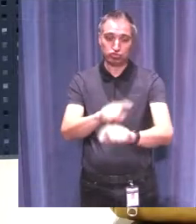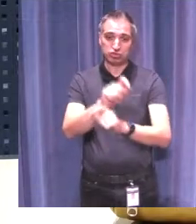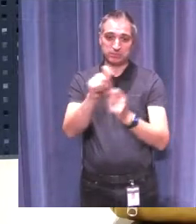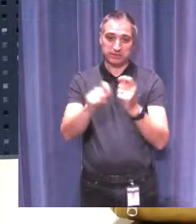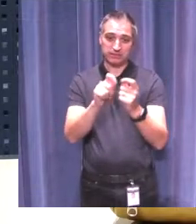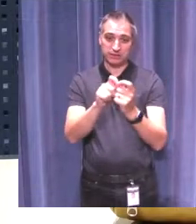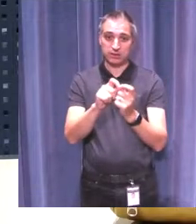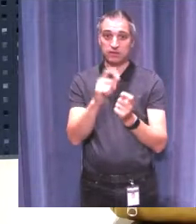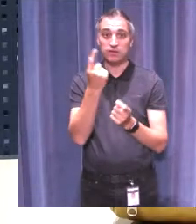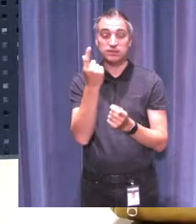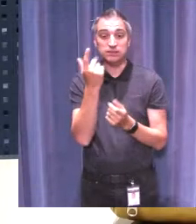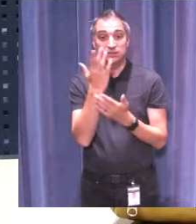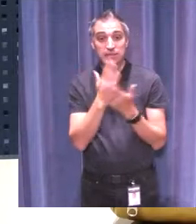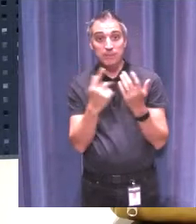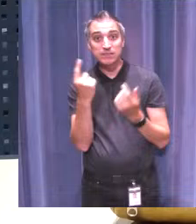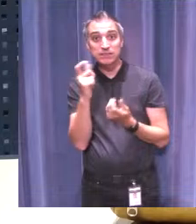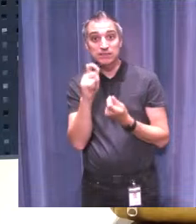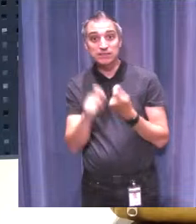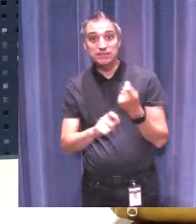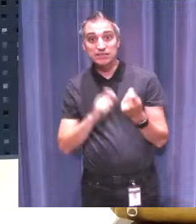some specific area you would like me to address?